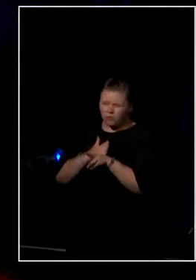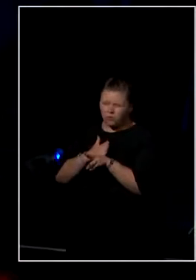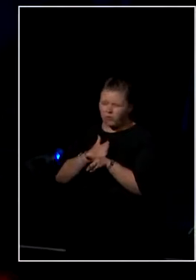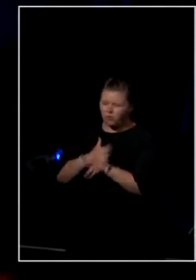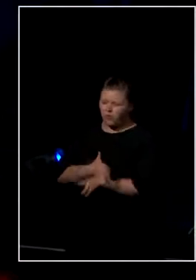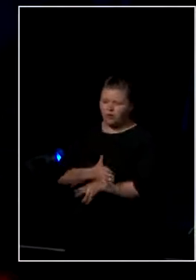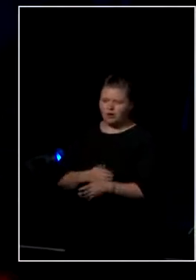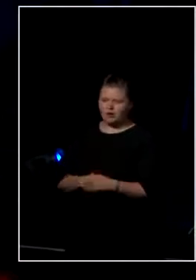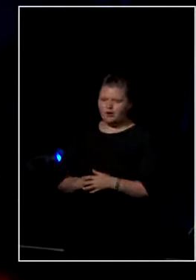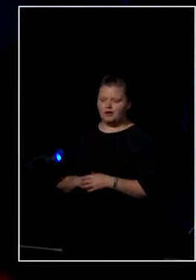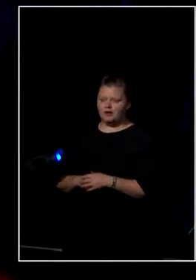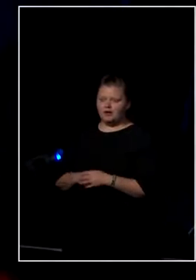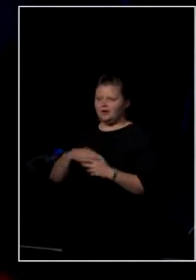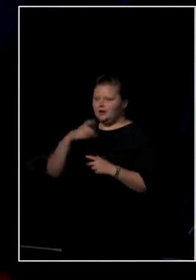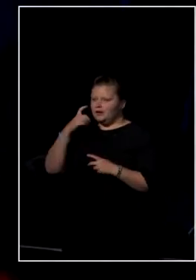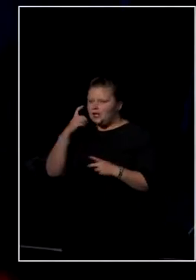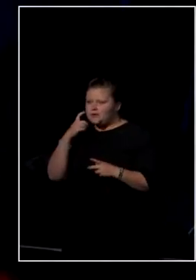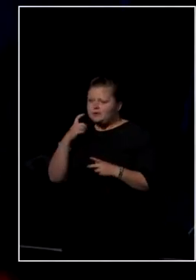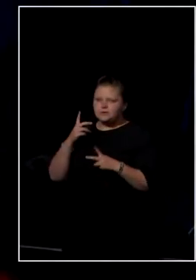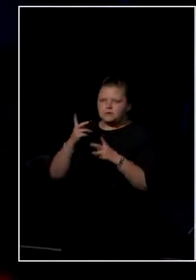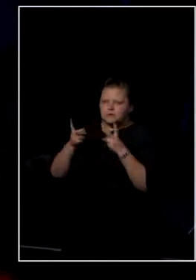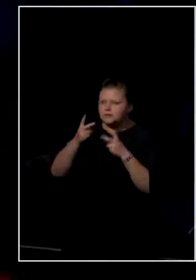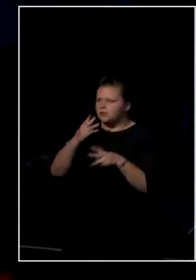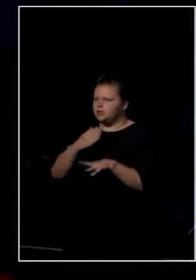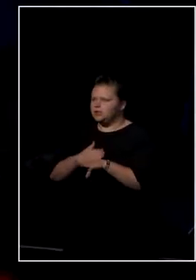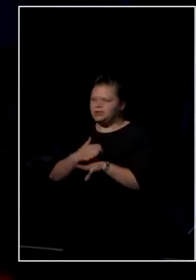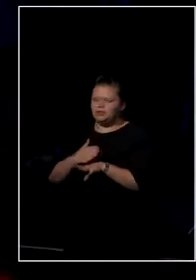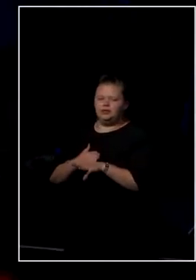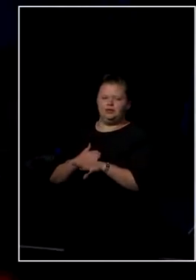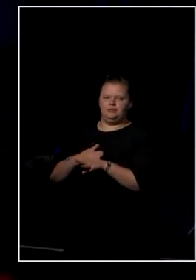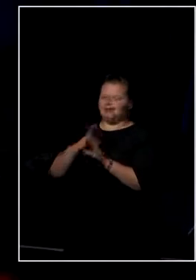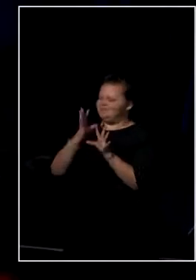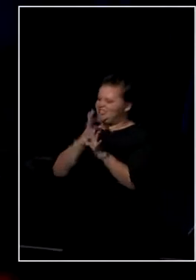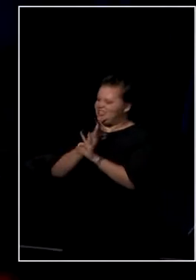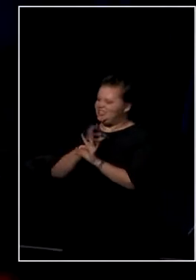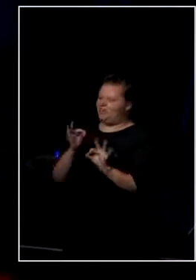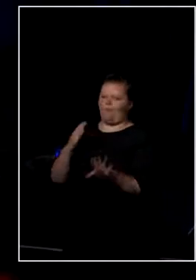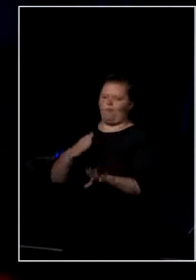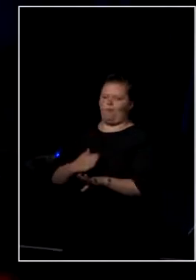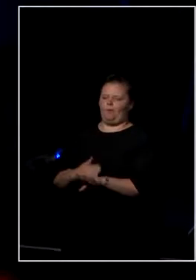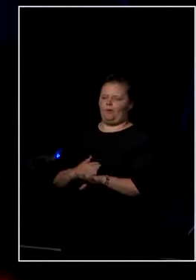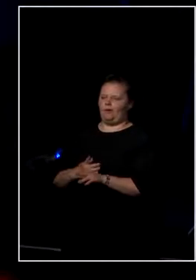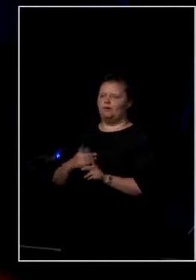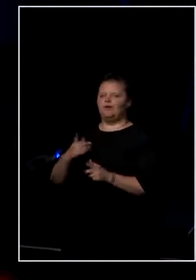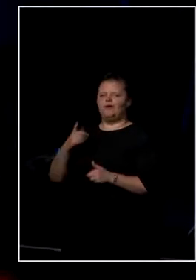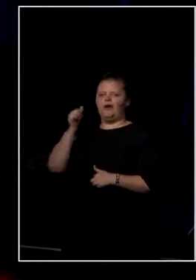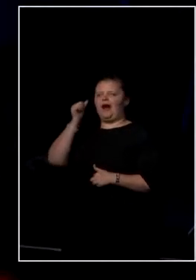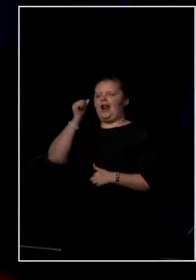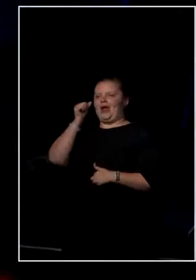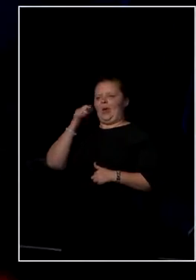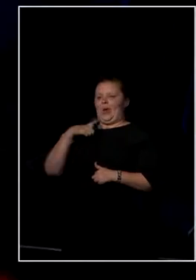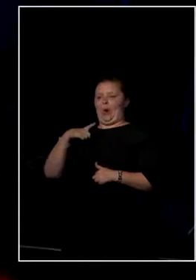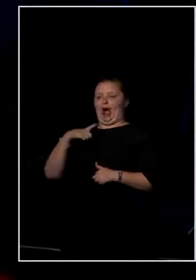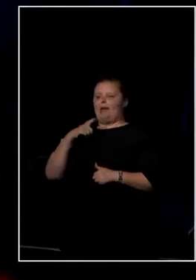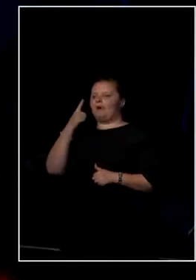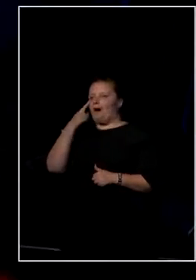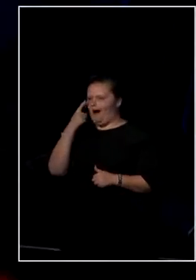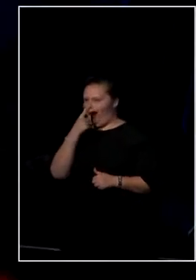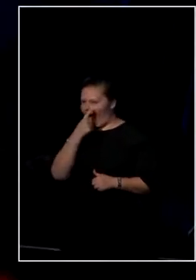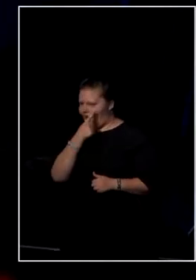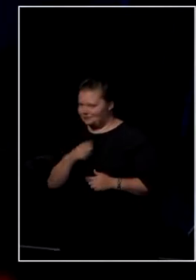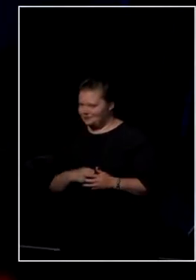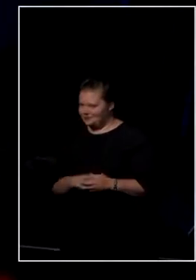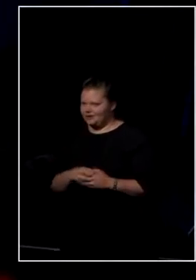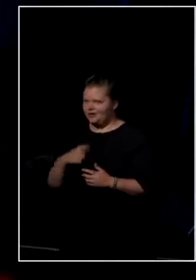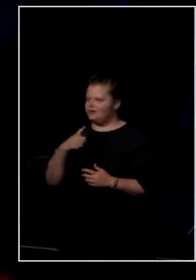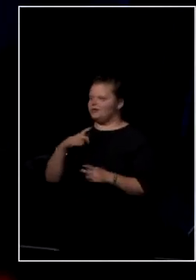hard, trying to get a job, and it did not work. And I now know that that was because of my eyesight. But because no